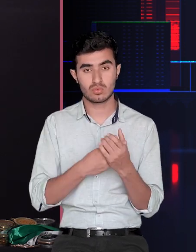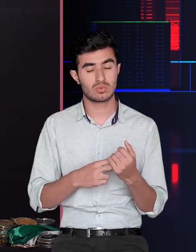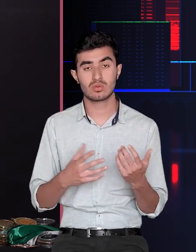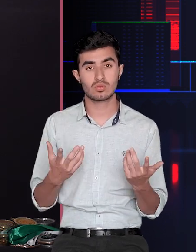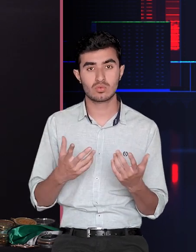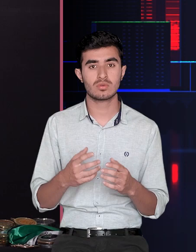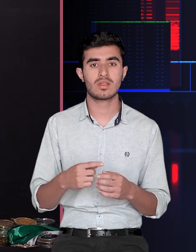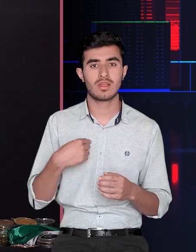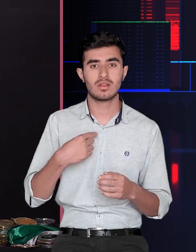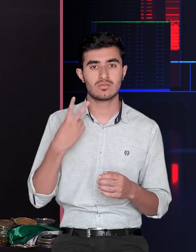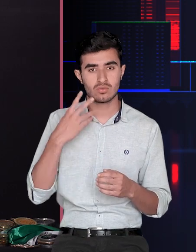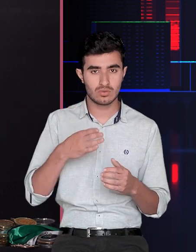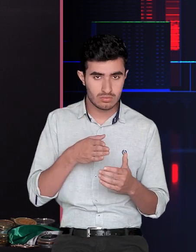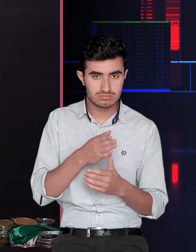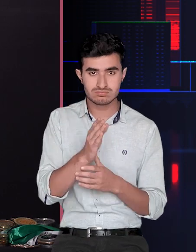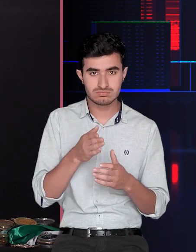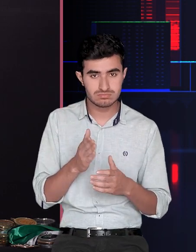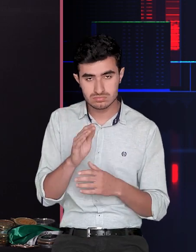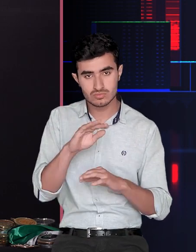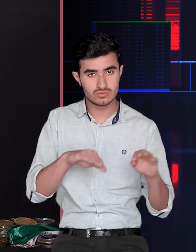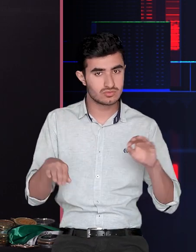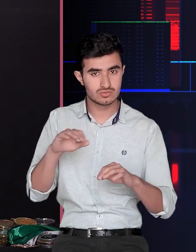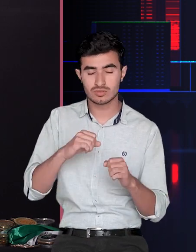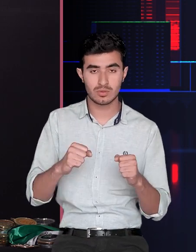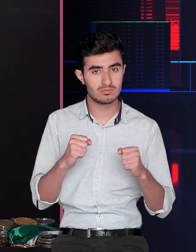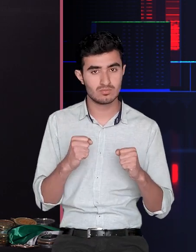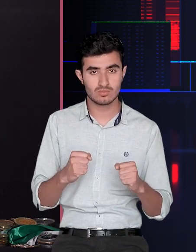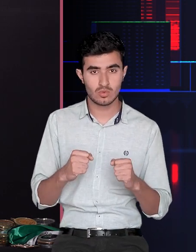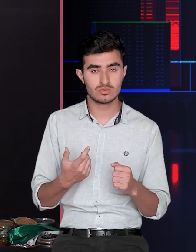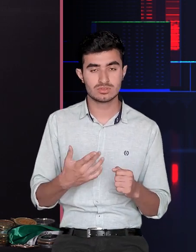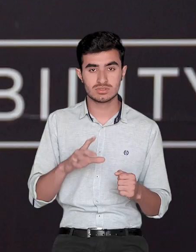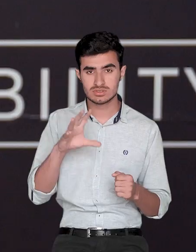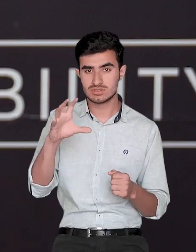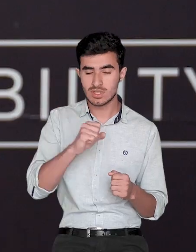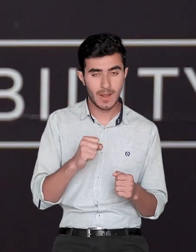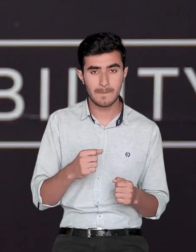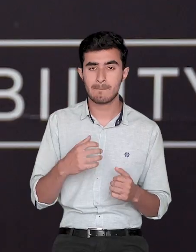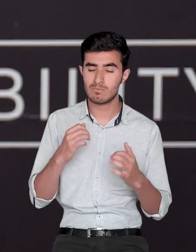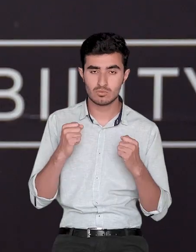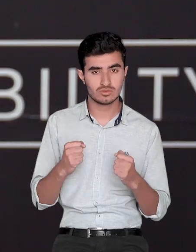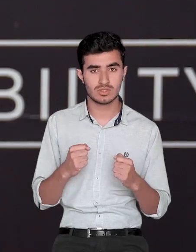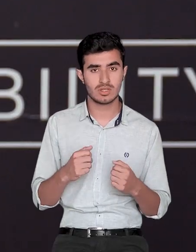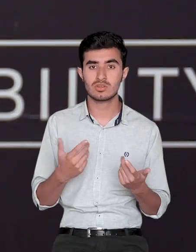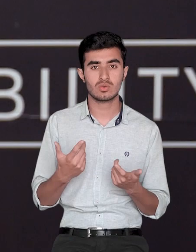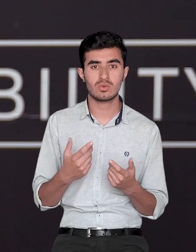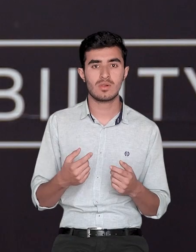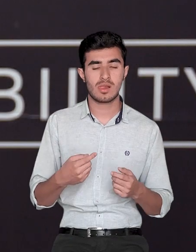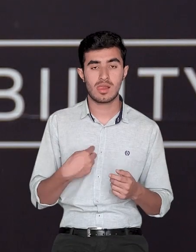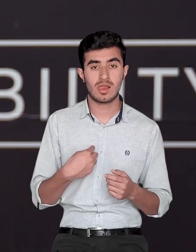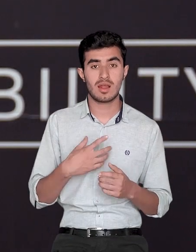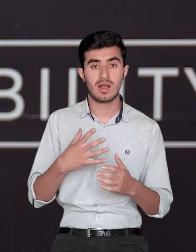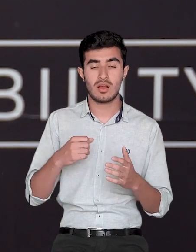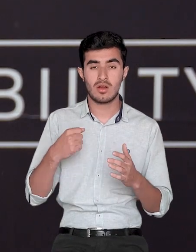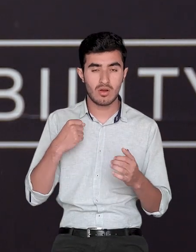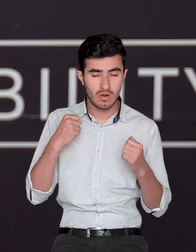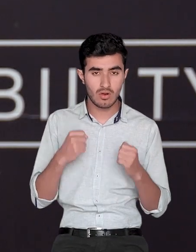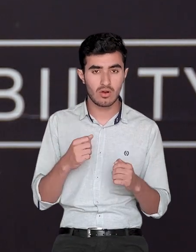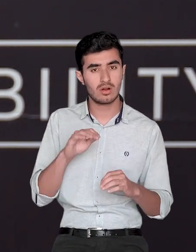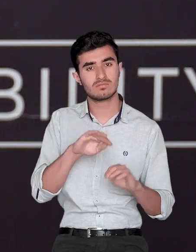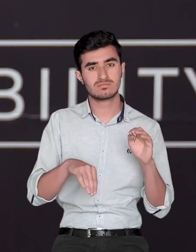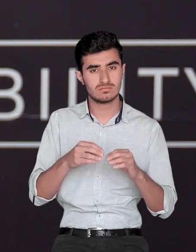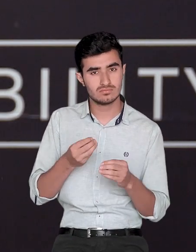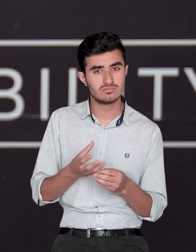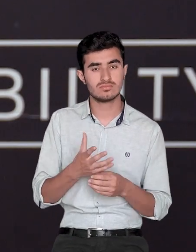and a lot of the times where I'd go to competitions and still not be able to get where I wanted to be, it